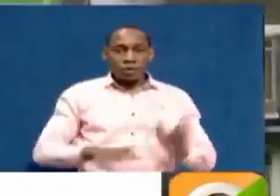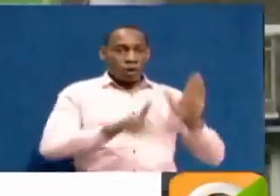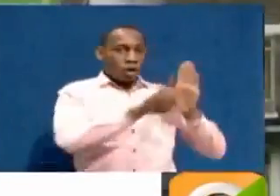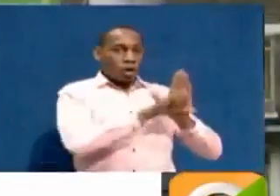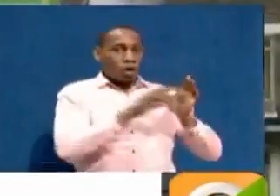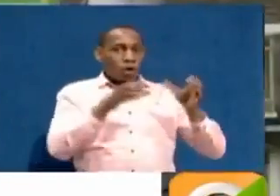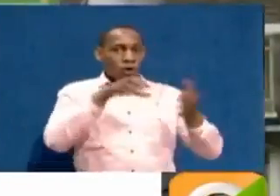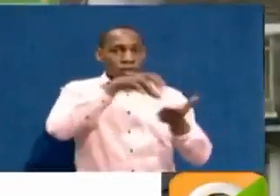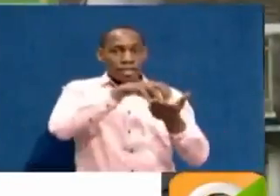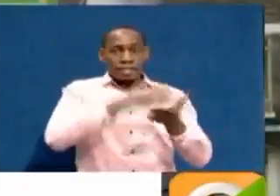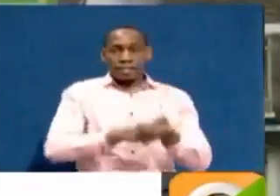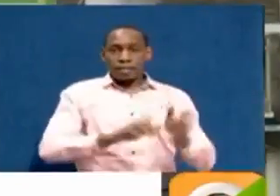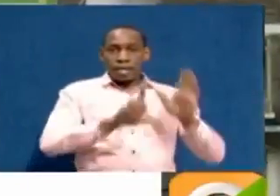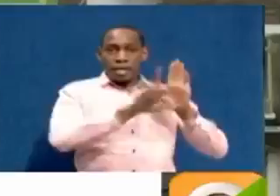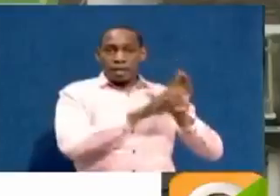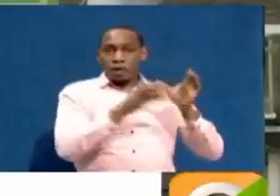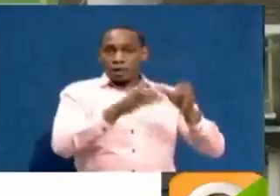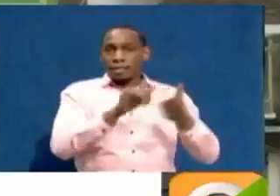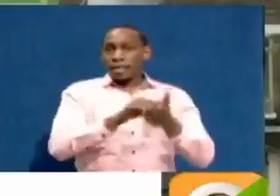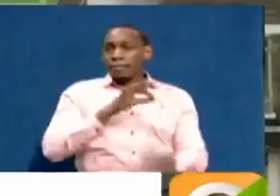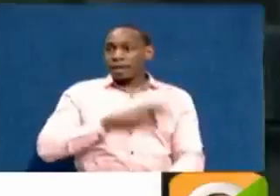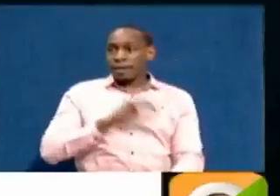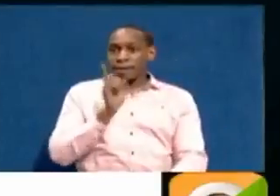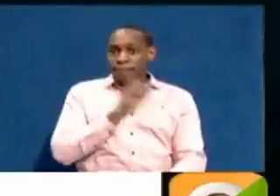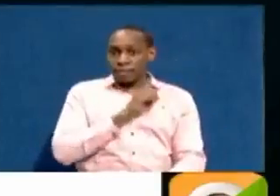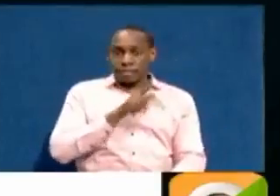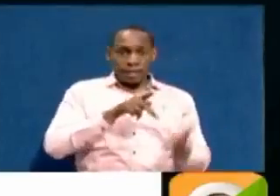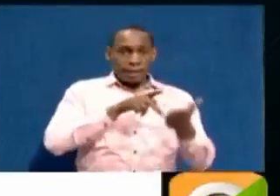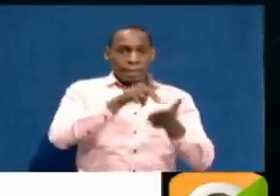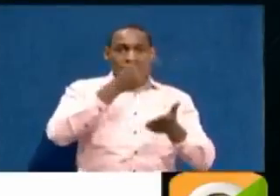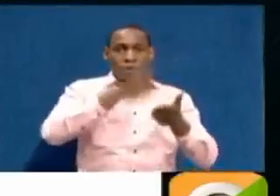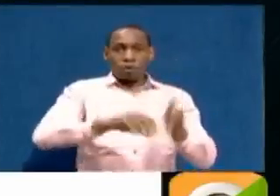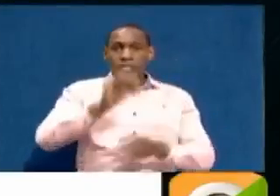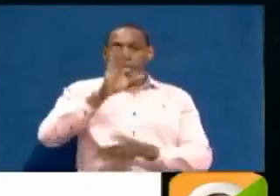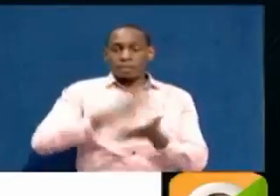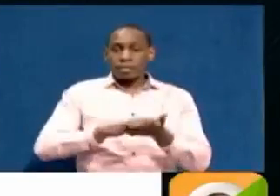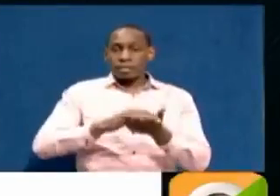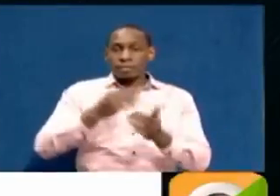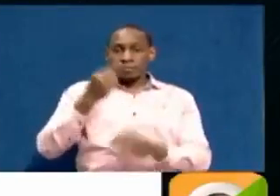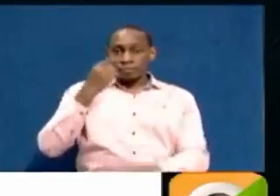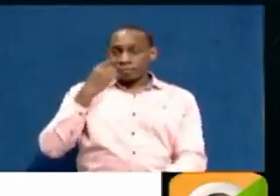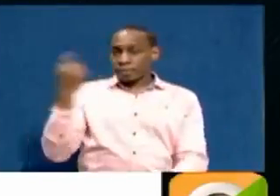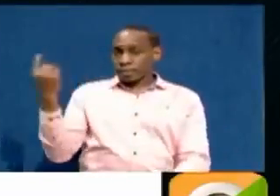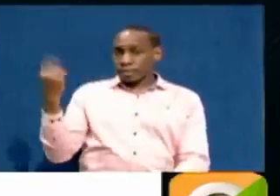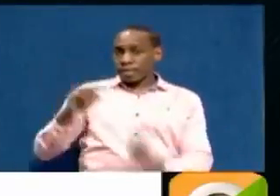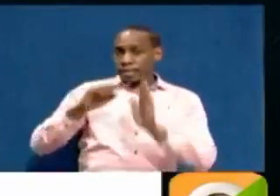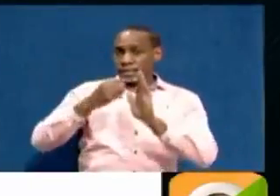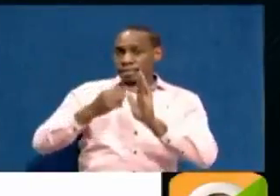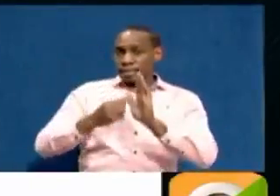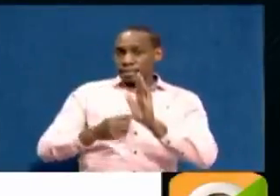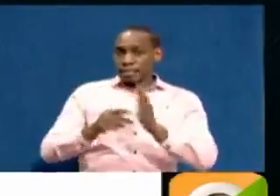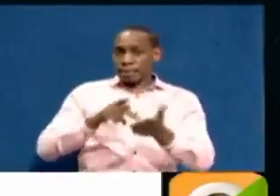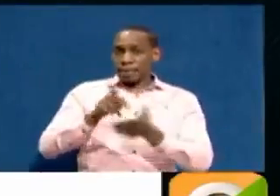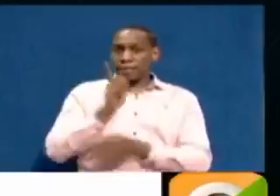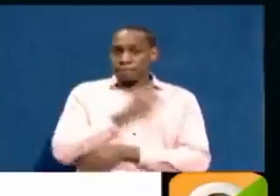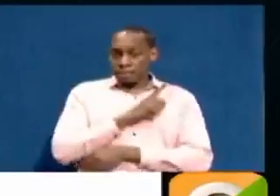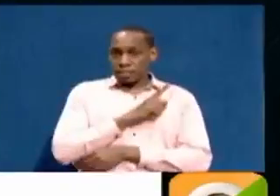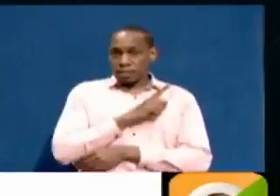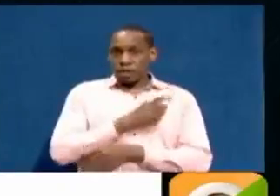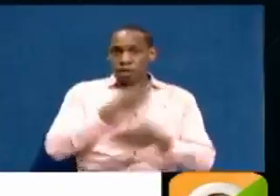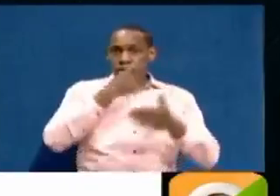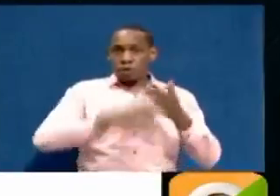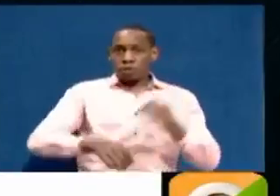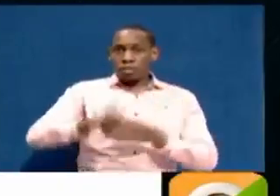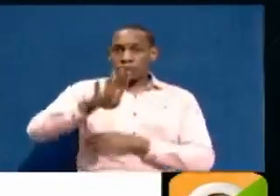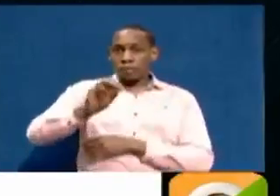suits. The law firms said to have benefited from the huge fees include Njenga Mine and Company Advocates, which received a